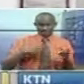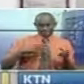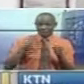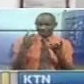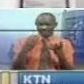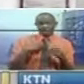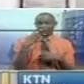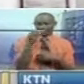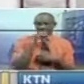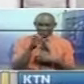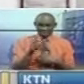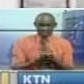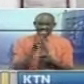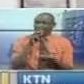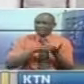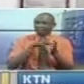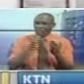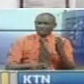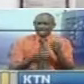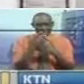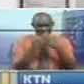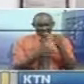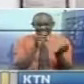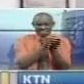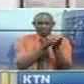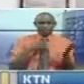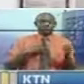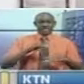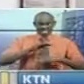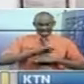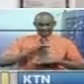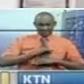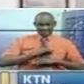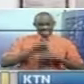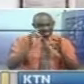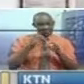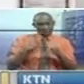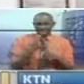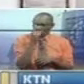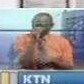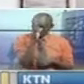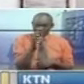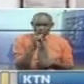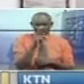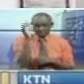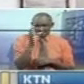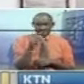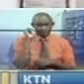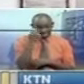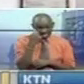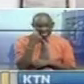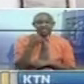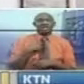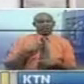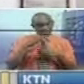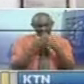about 40 million, this means that blood reserves would be sufficient if just 1% of Kenyans donated